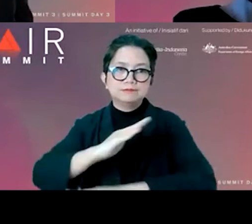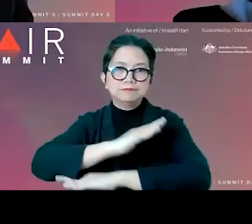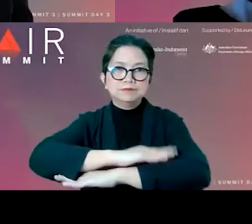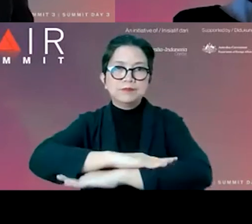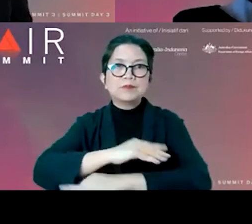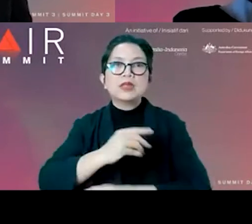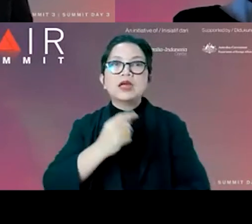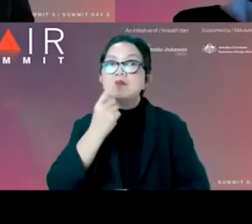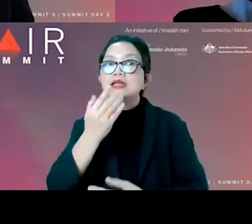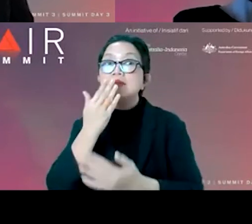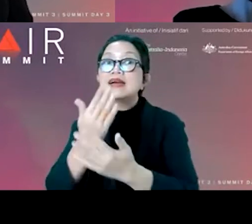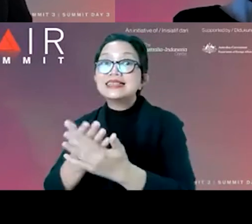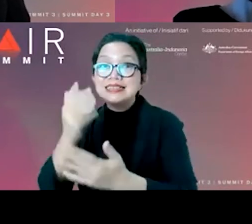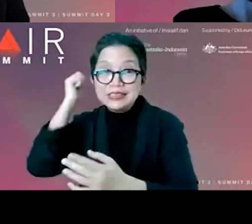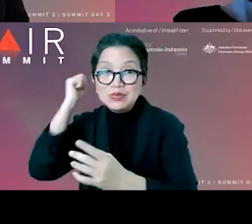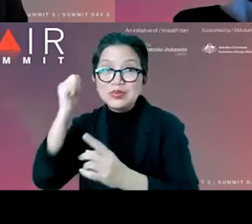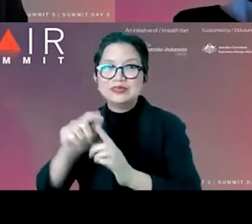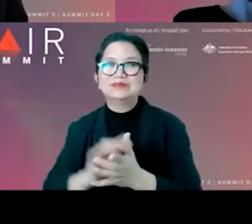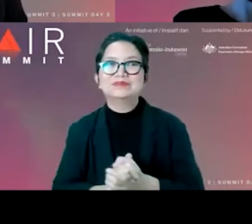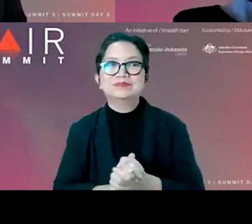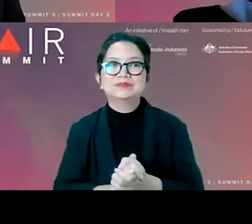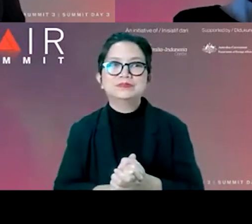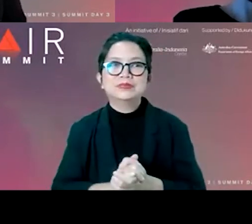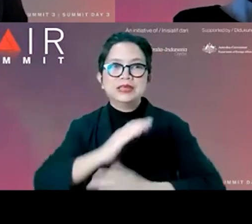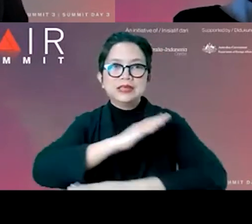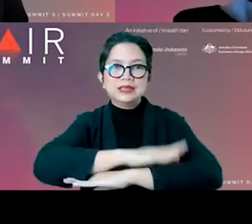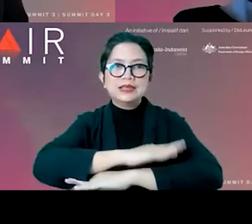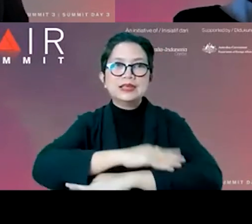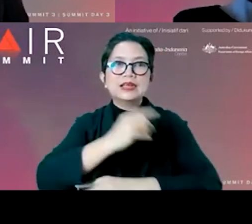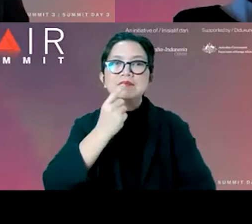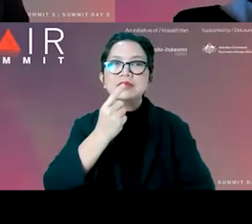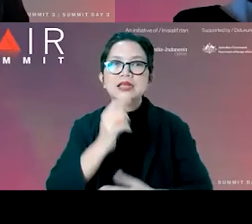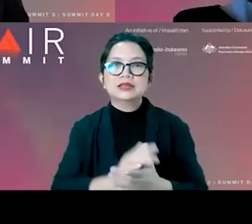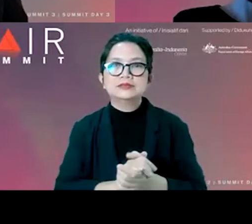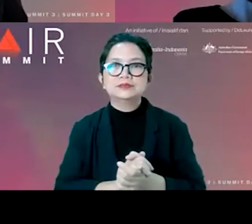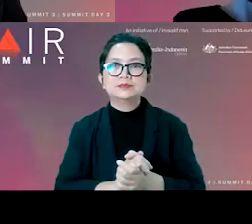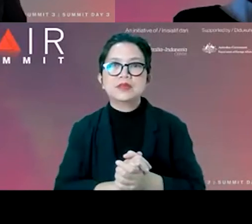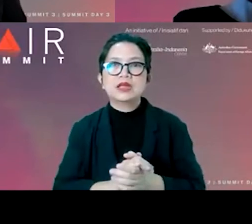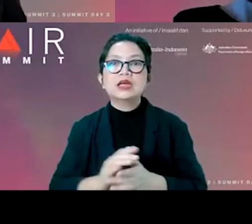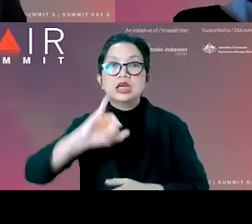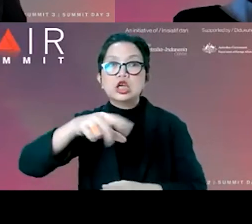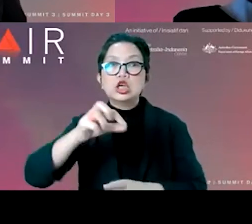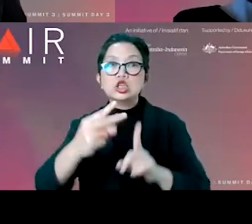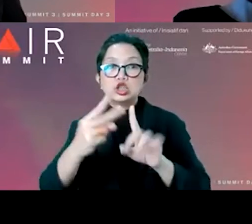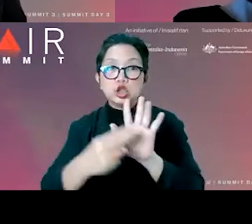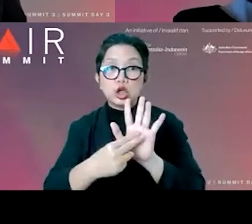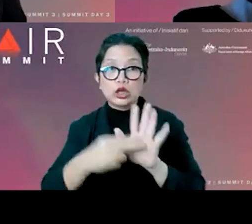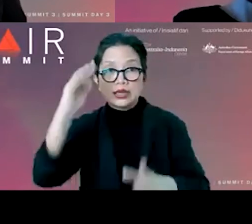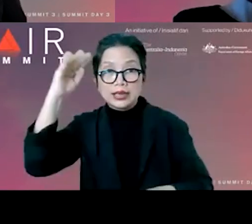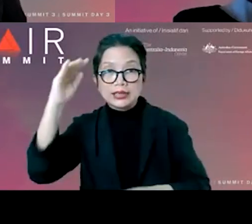it out as it is. Thank you. John? Yeah, so I think Indonesia continues to be